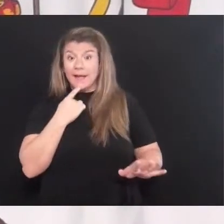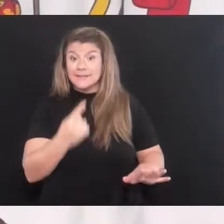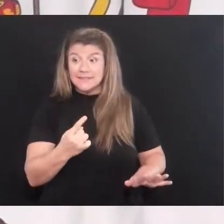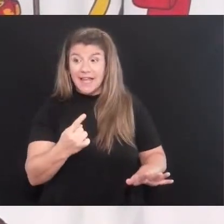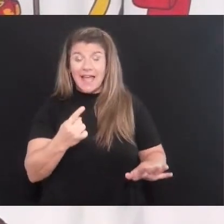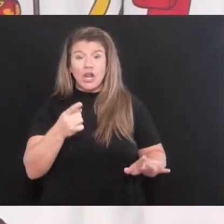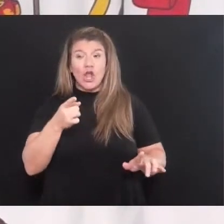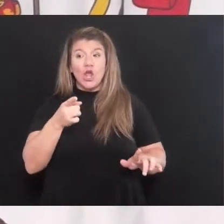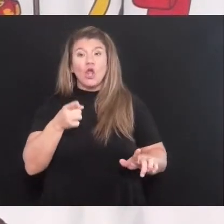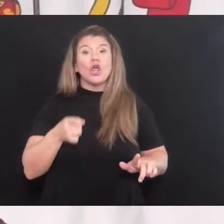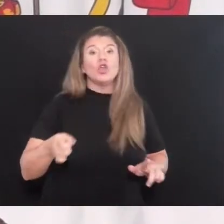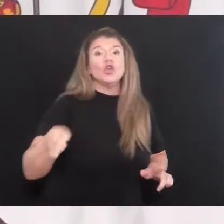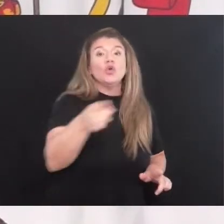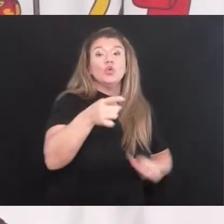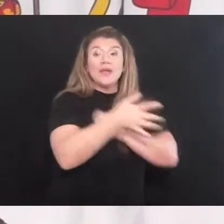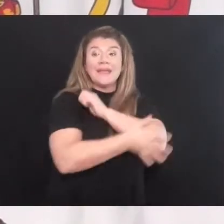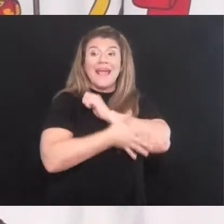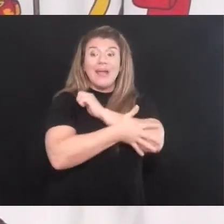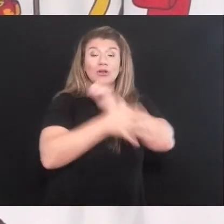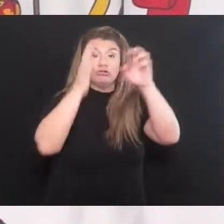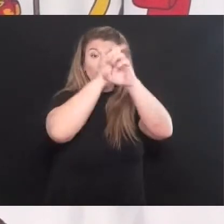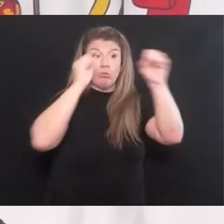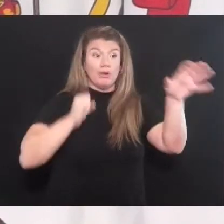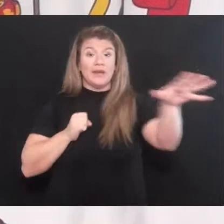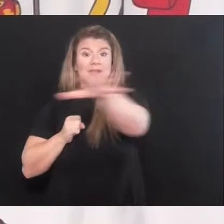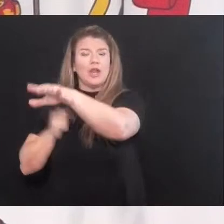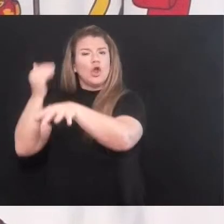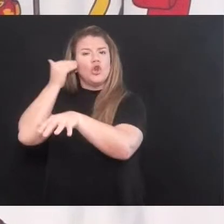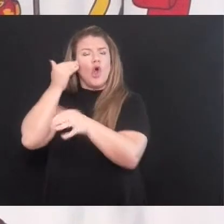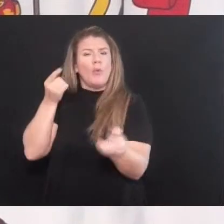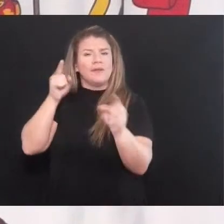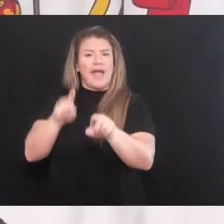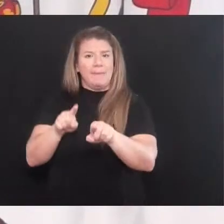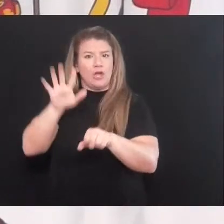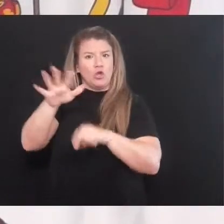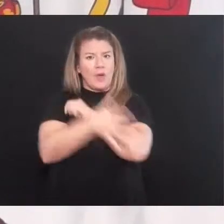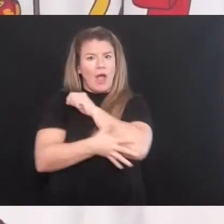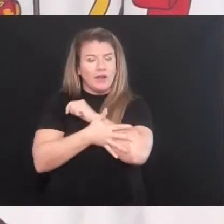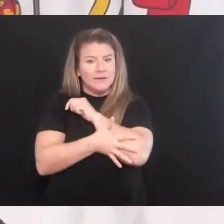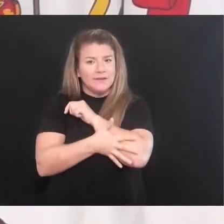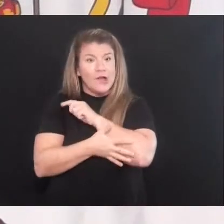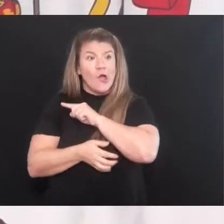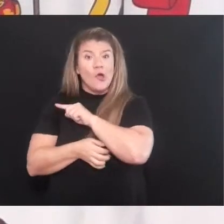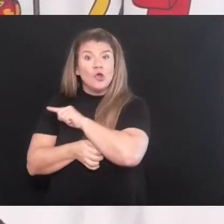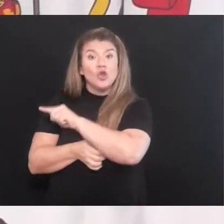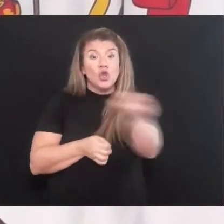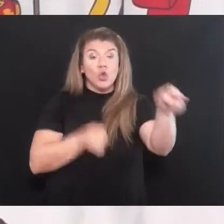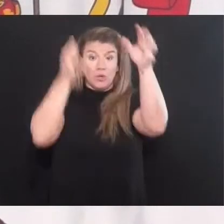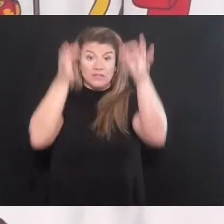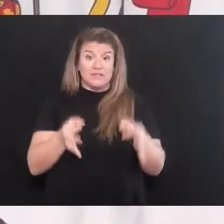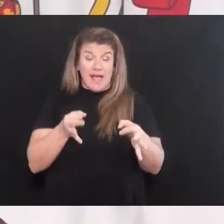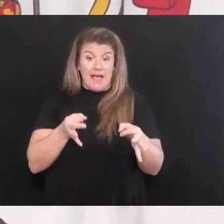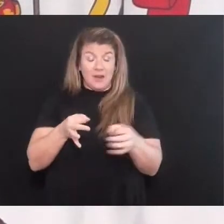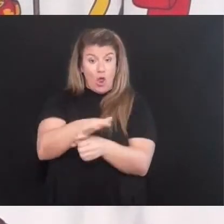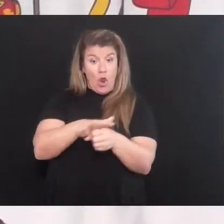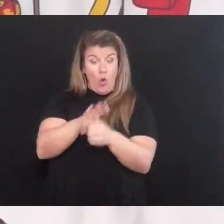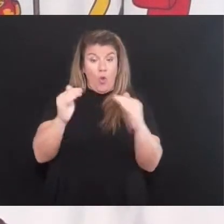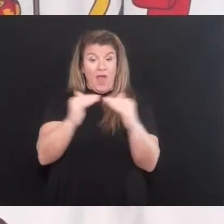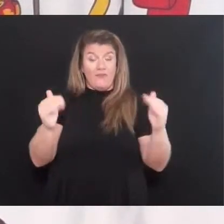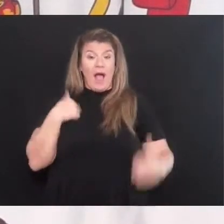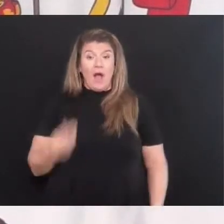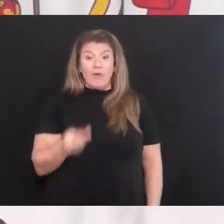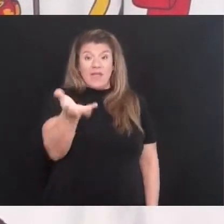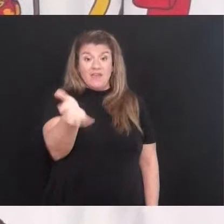know what's going on in your schools. You know what's going on in your county. You make the decision on a local level, and we're going to give you